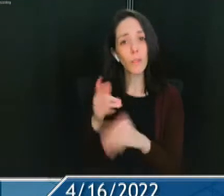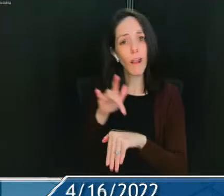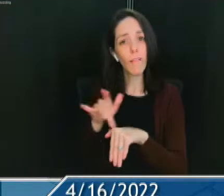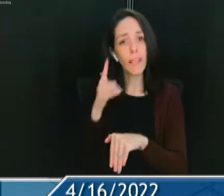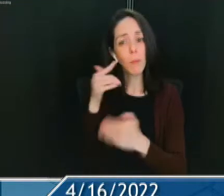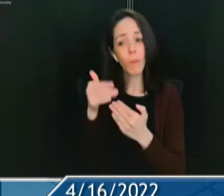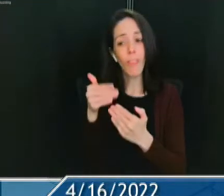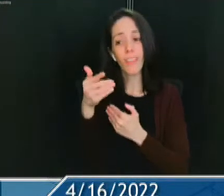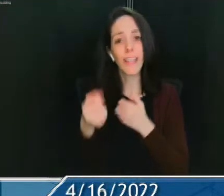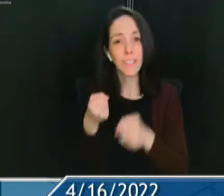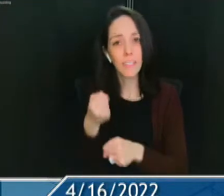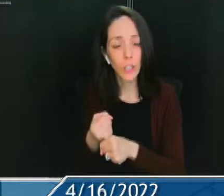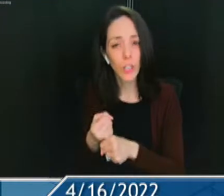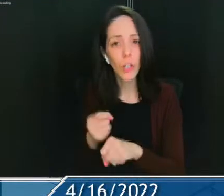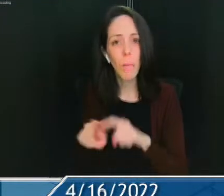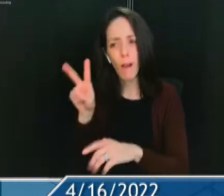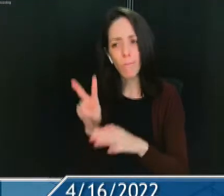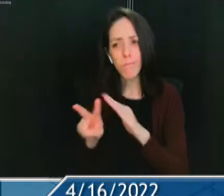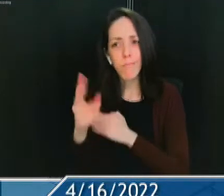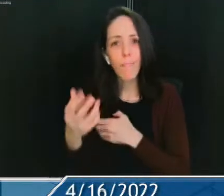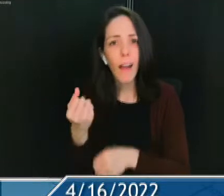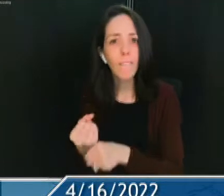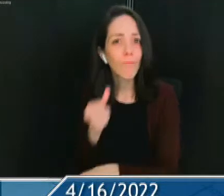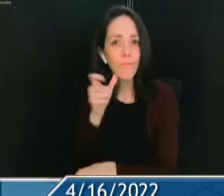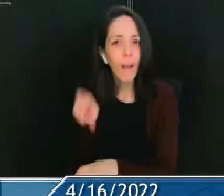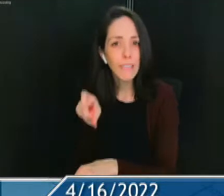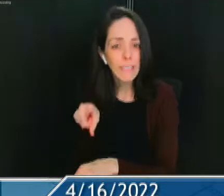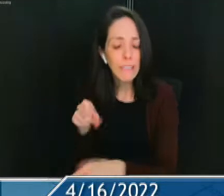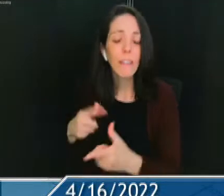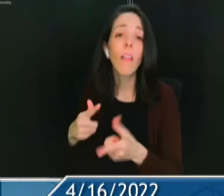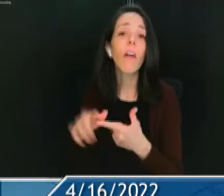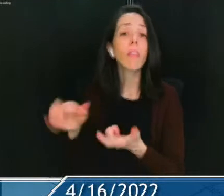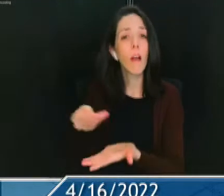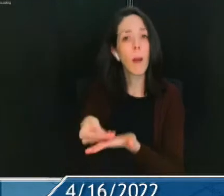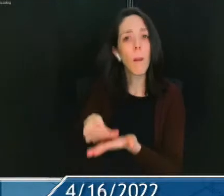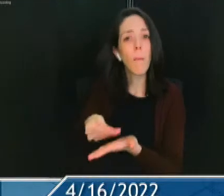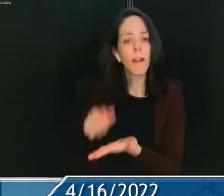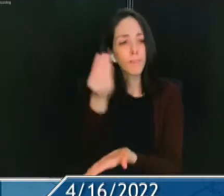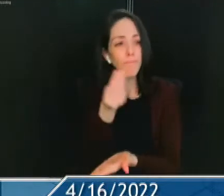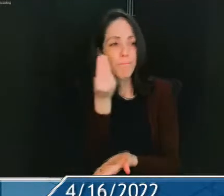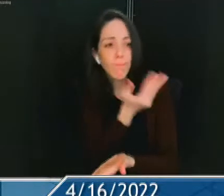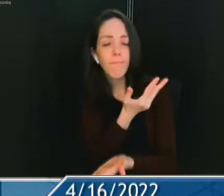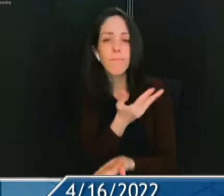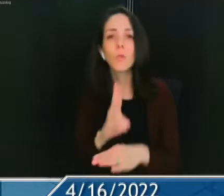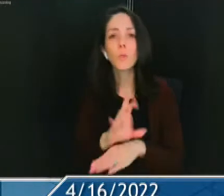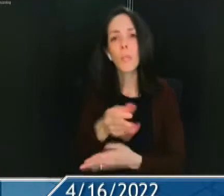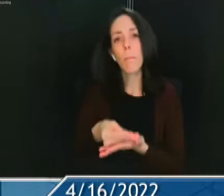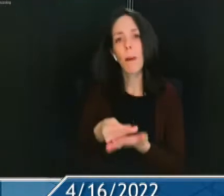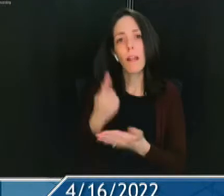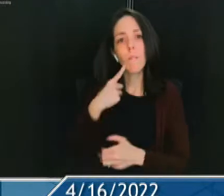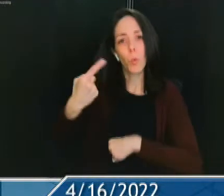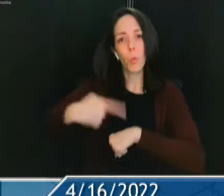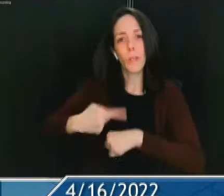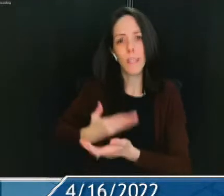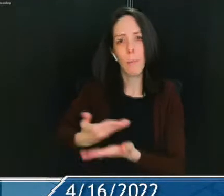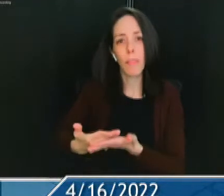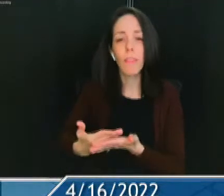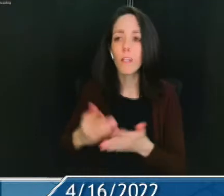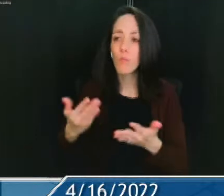is not anticipated to be available over that 5-year horizon, we advise the council to only spend those things on one-time things, pilot